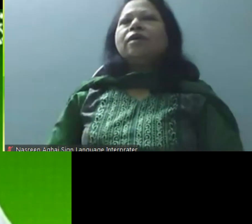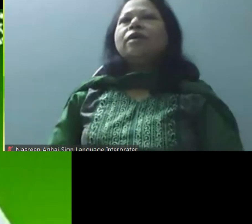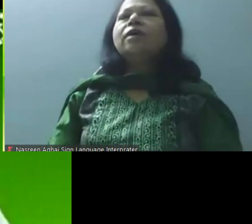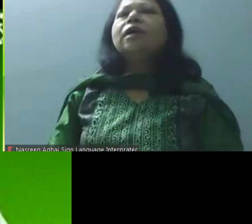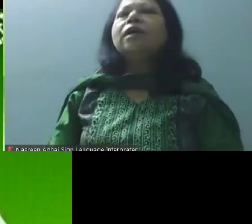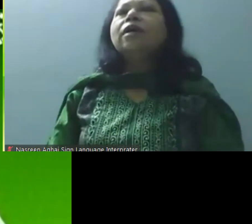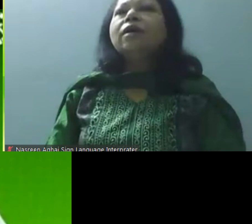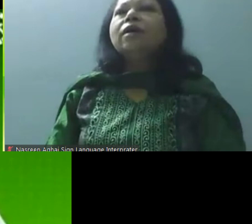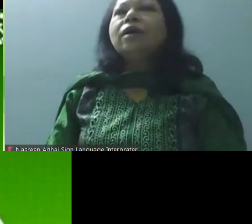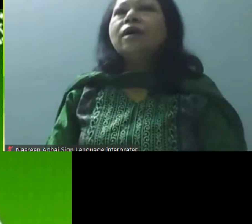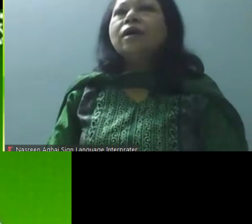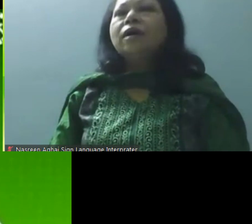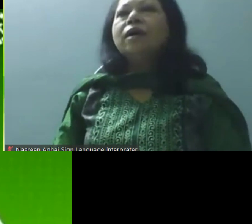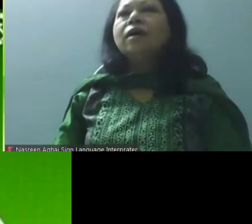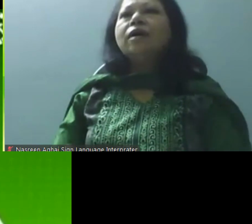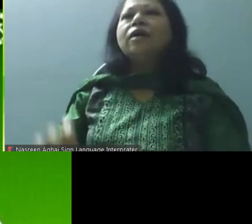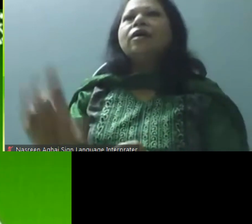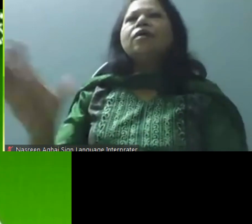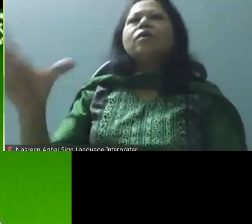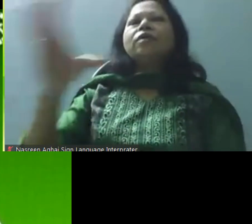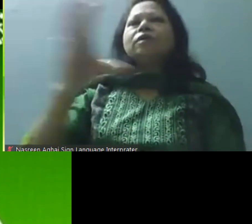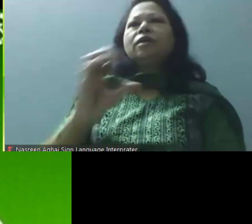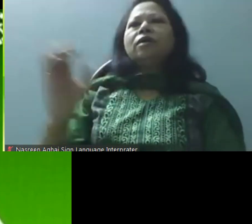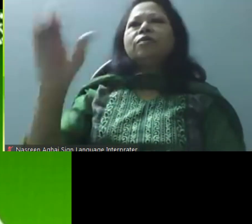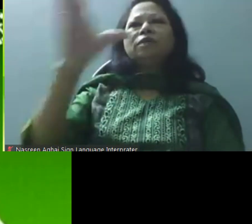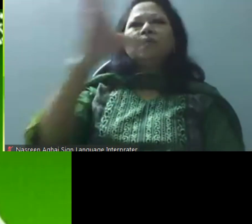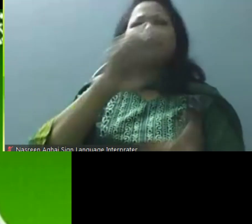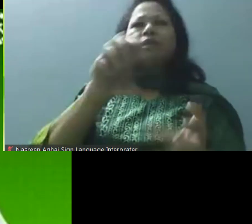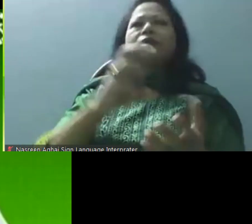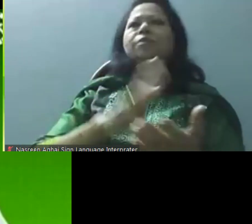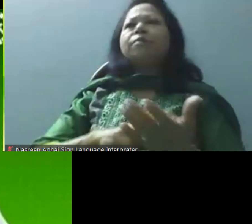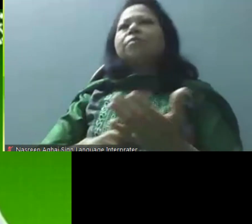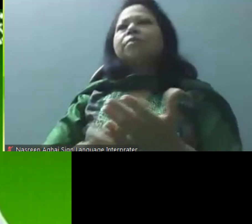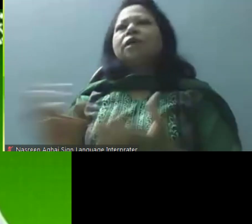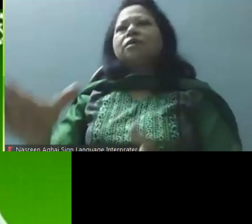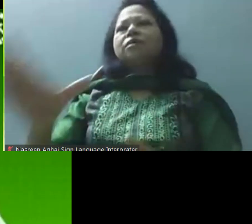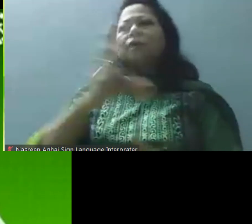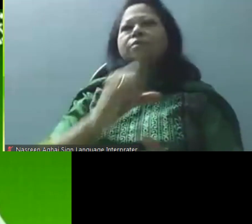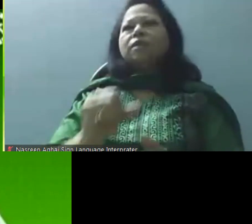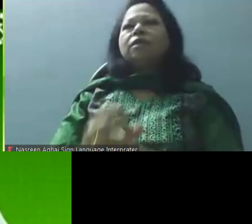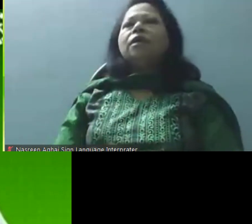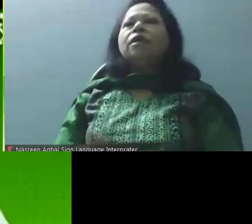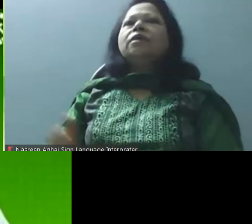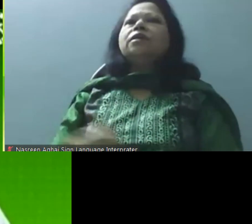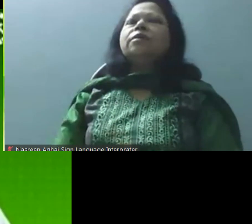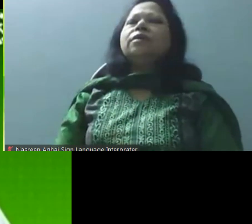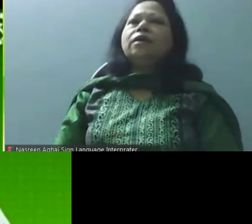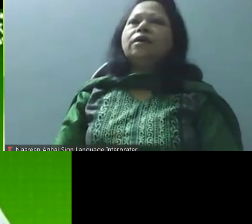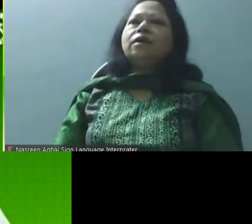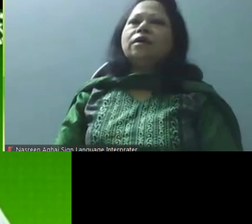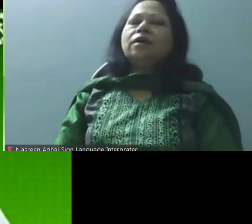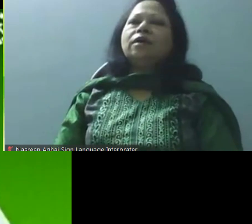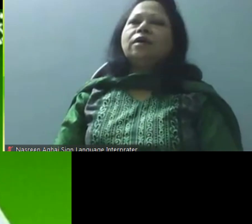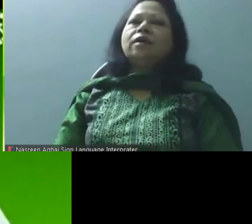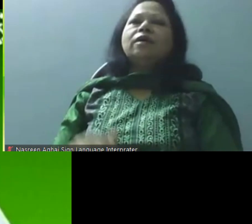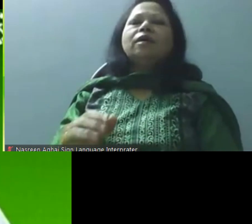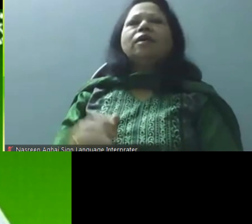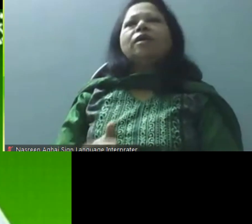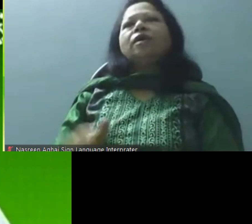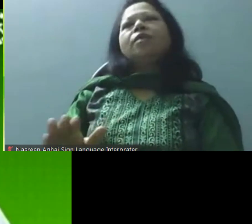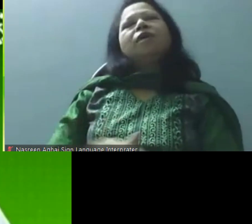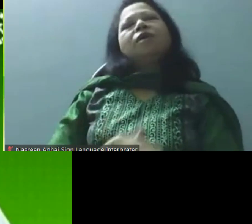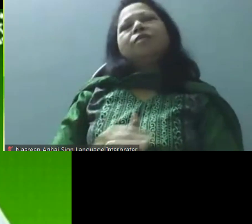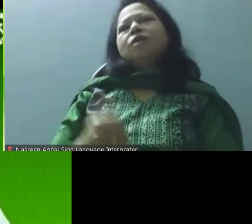to the organizers, coordinators, and facilitators for allowing us an opportunity,